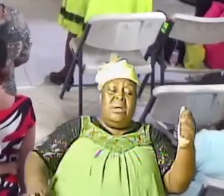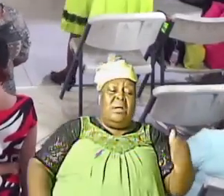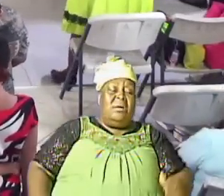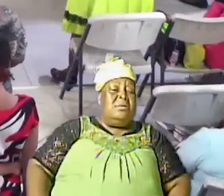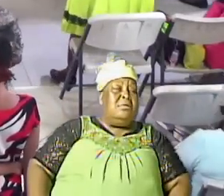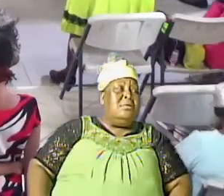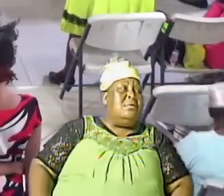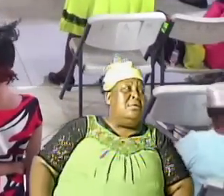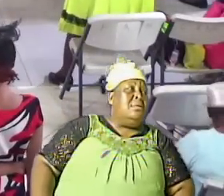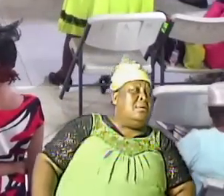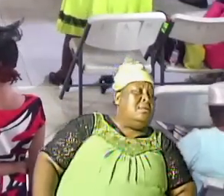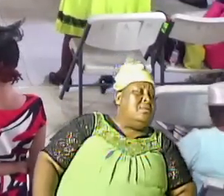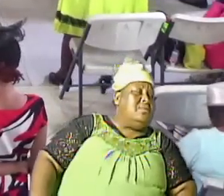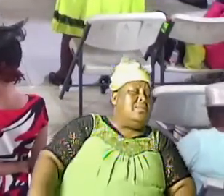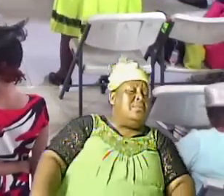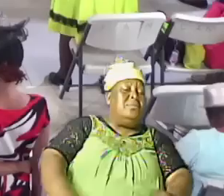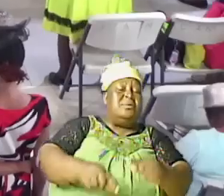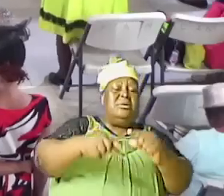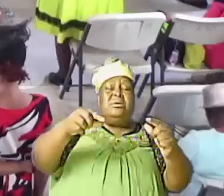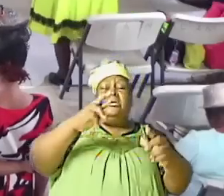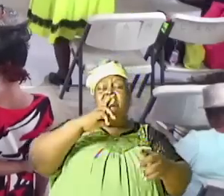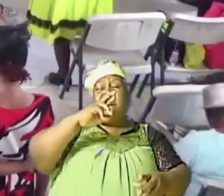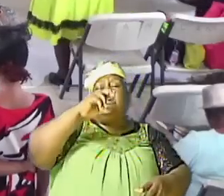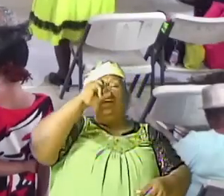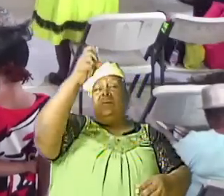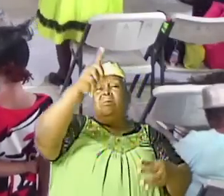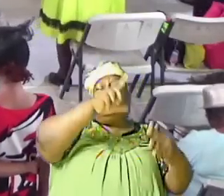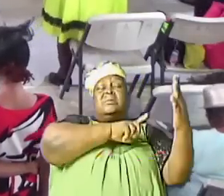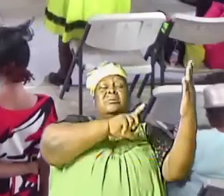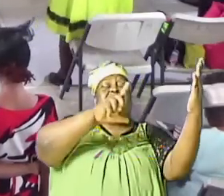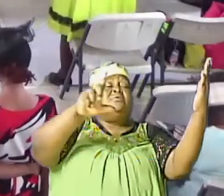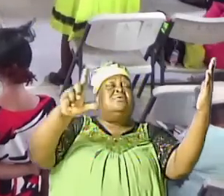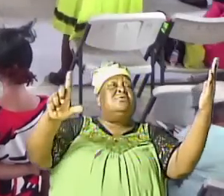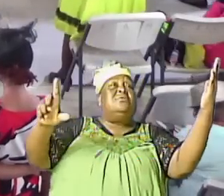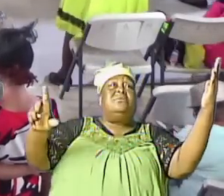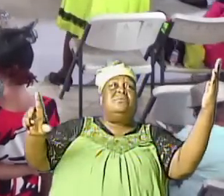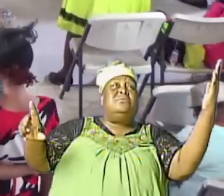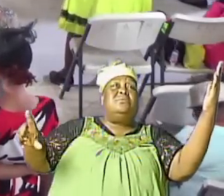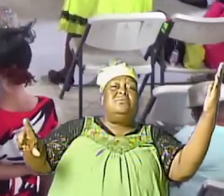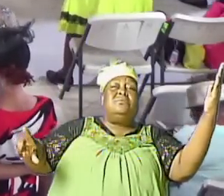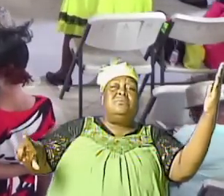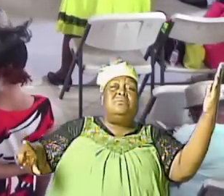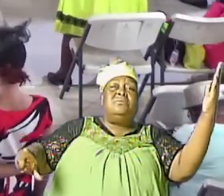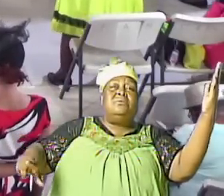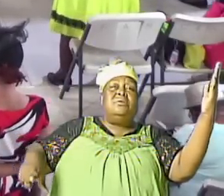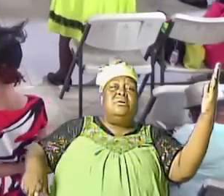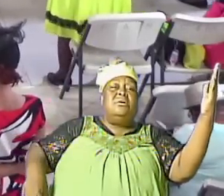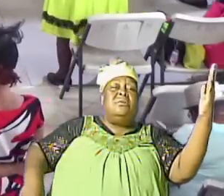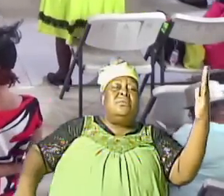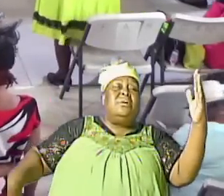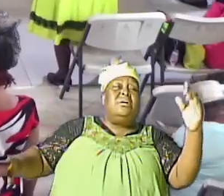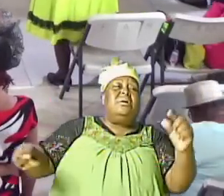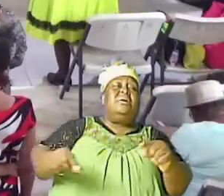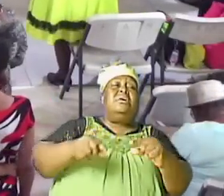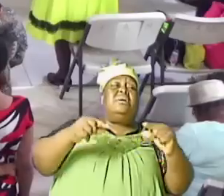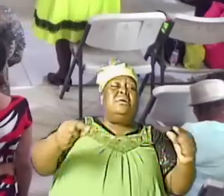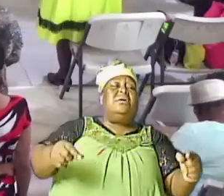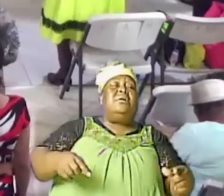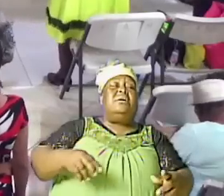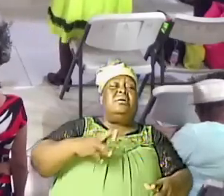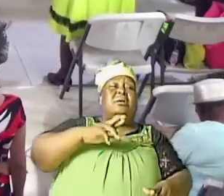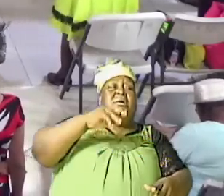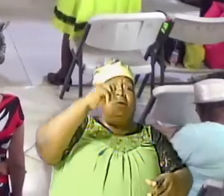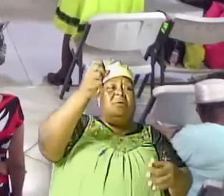Lord. Hallelujah. Great are you, Lord.